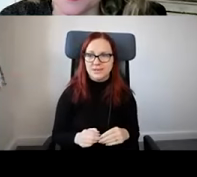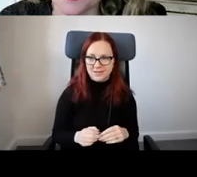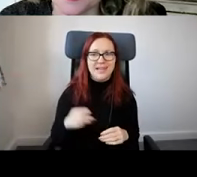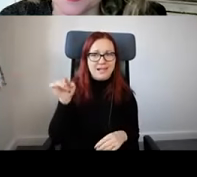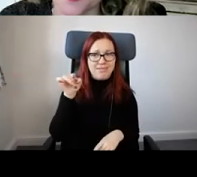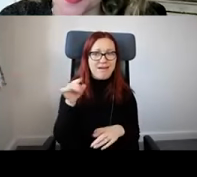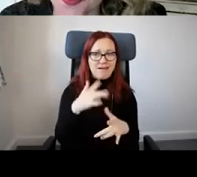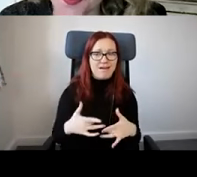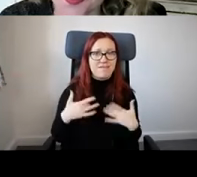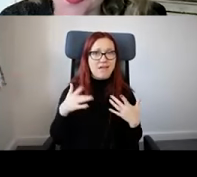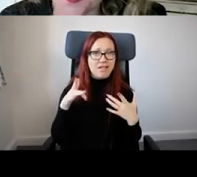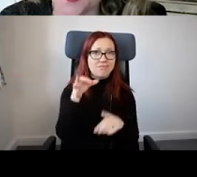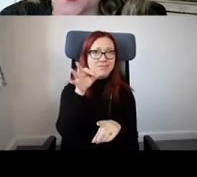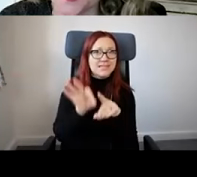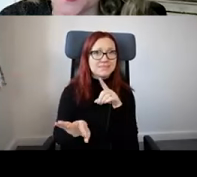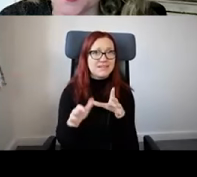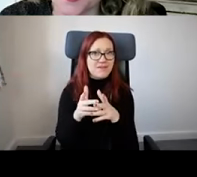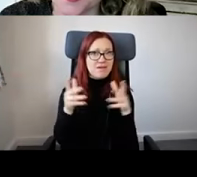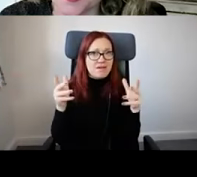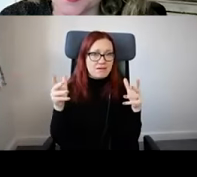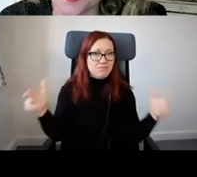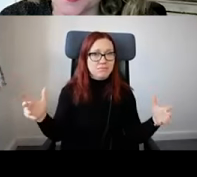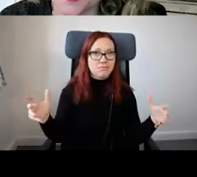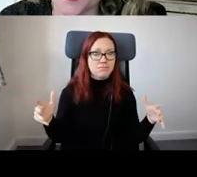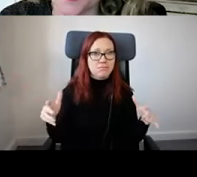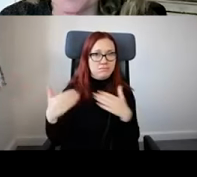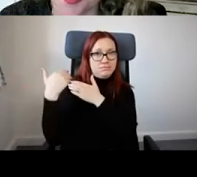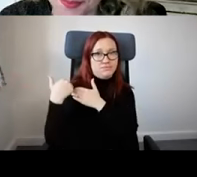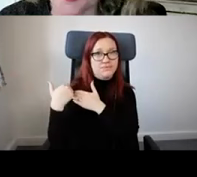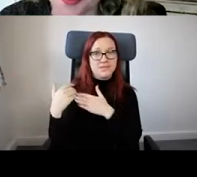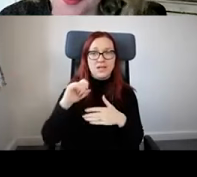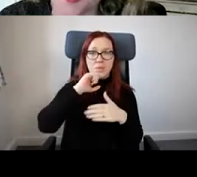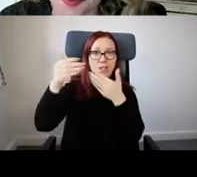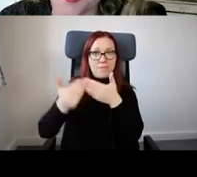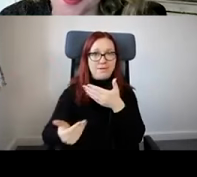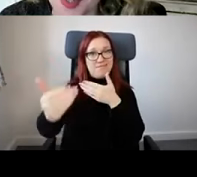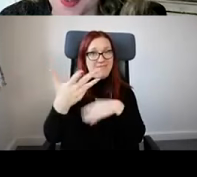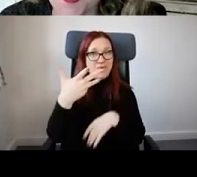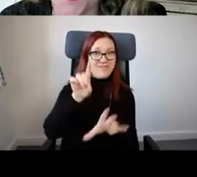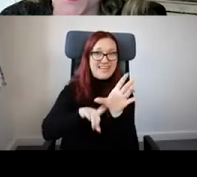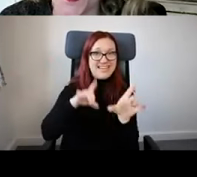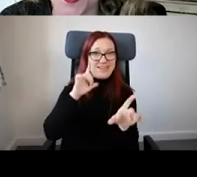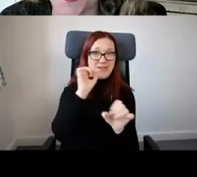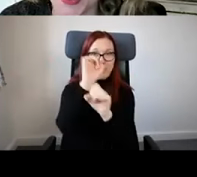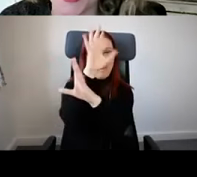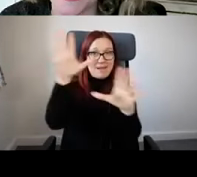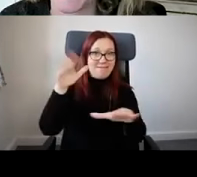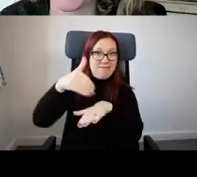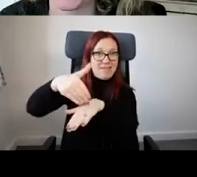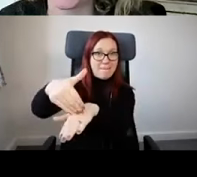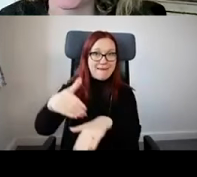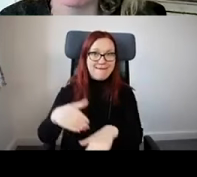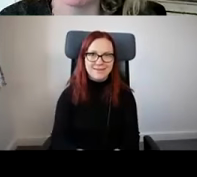it's going to be massive over the last, probably 50 years. We'll still be dealing with it, I would imagine. Yeah. Thank you. Yeah, thanks.